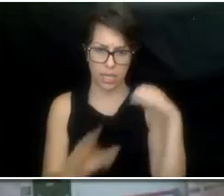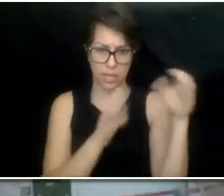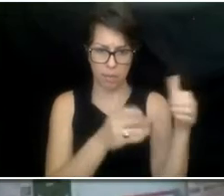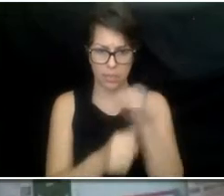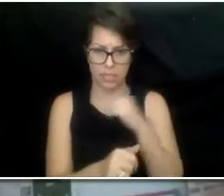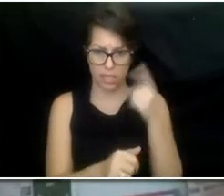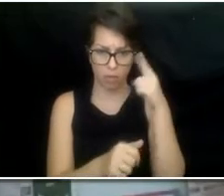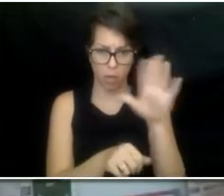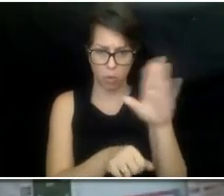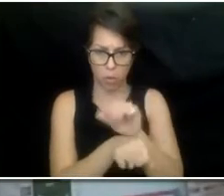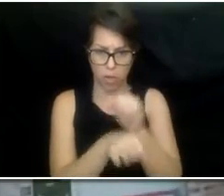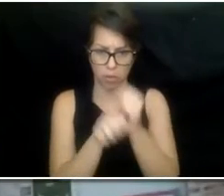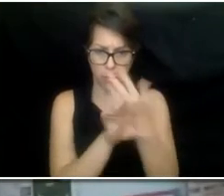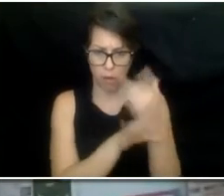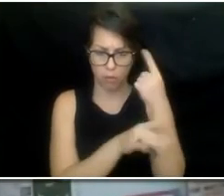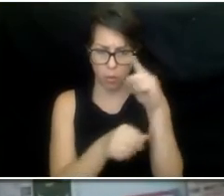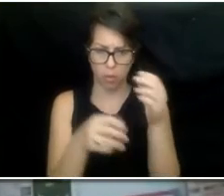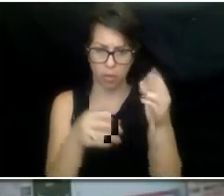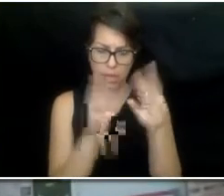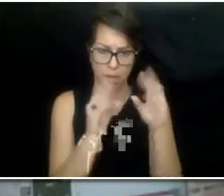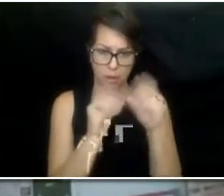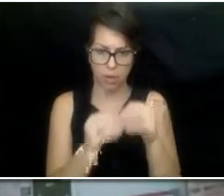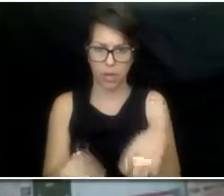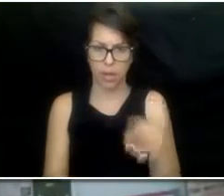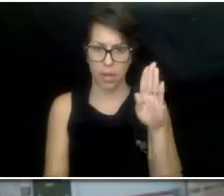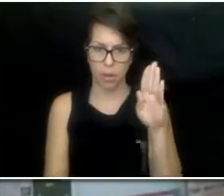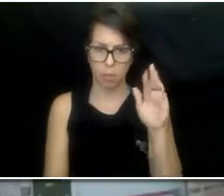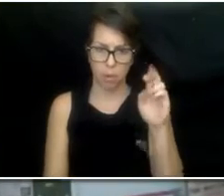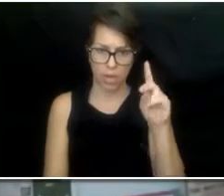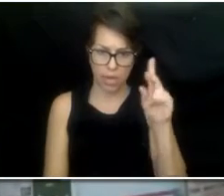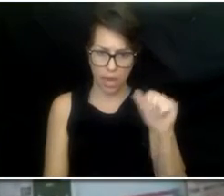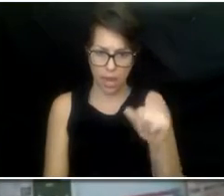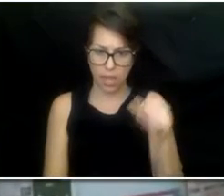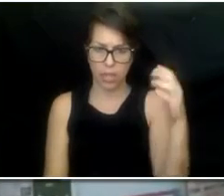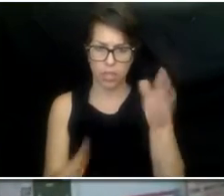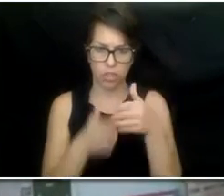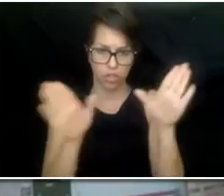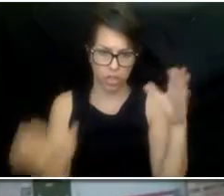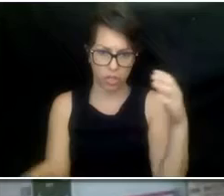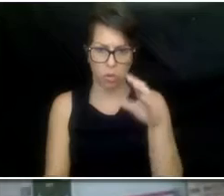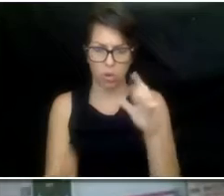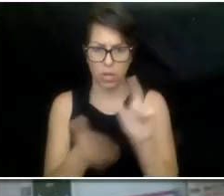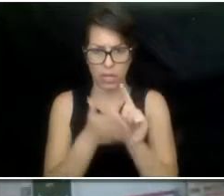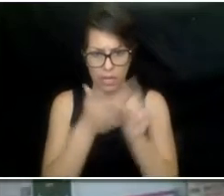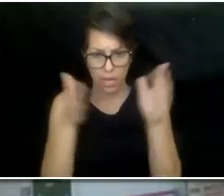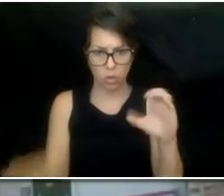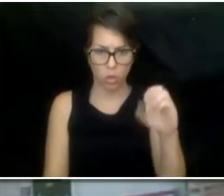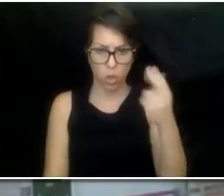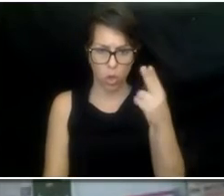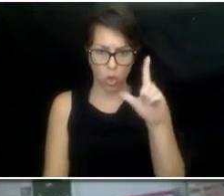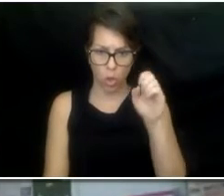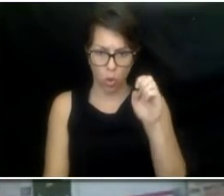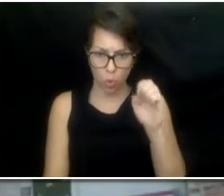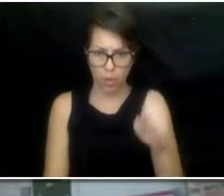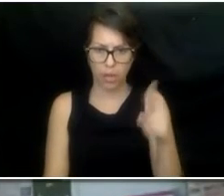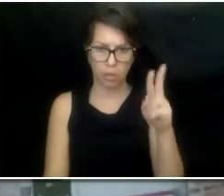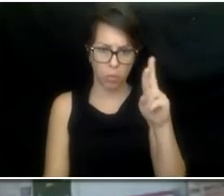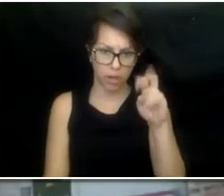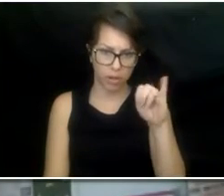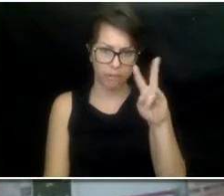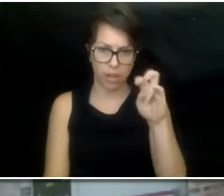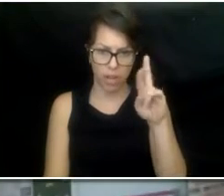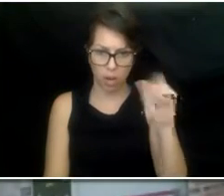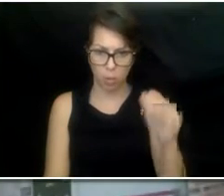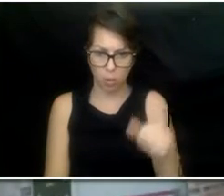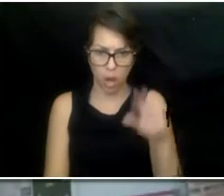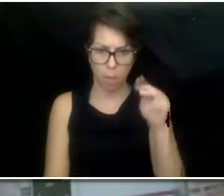finally um let's see I'm just gonna note or have you already done this who which other